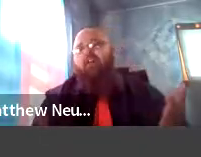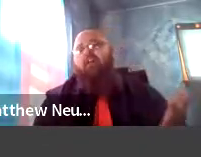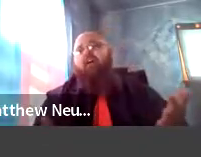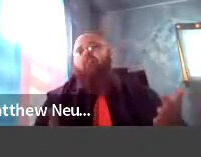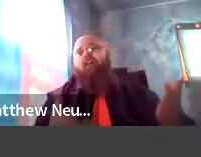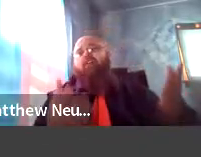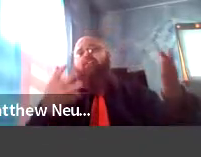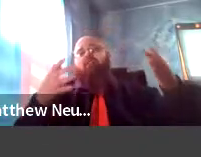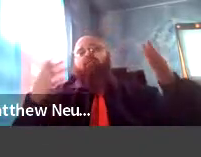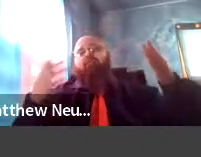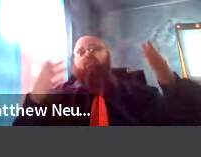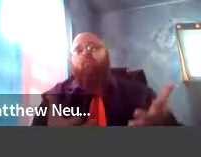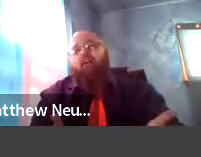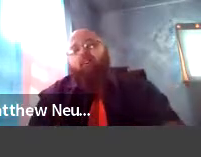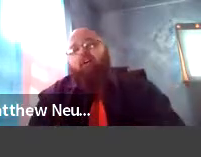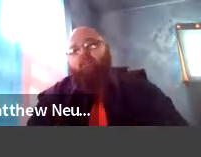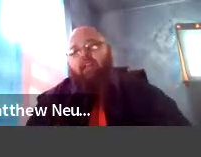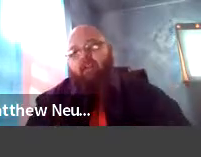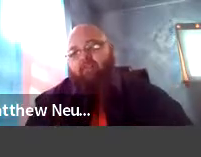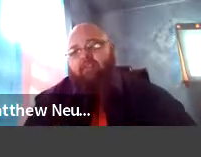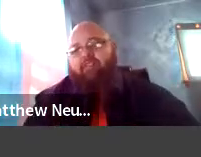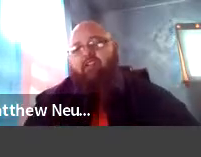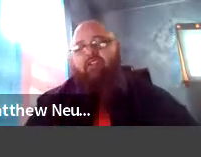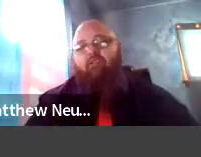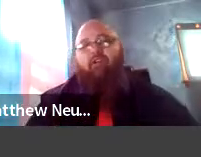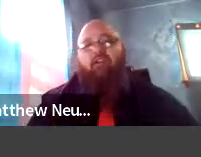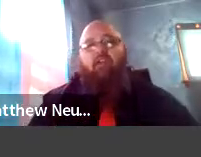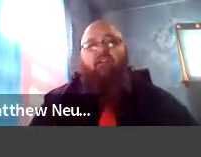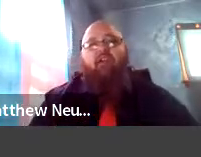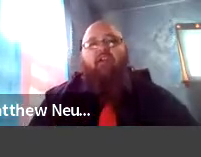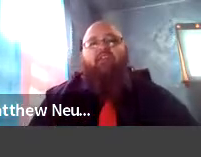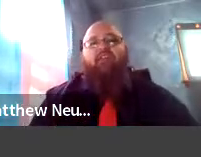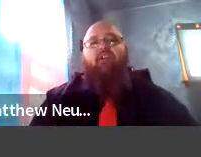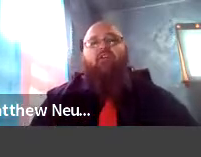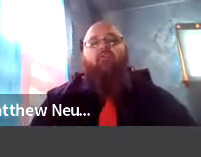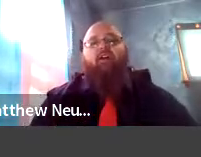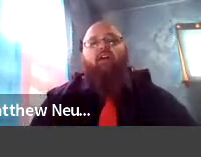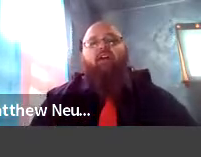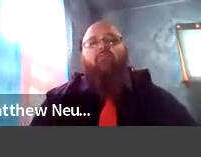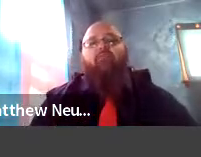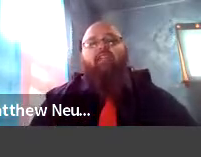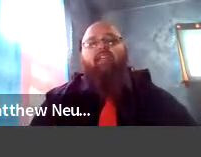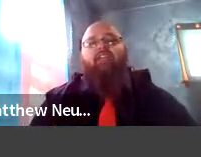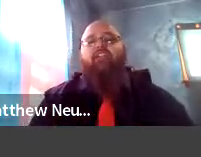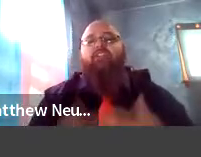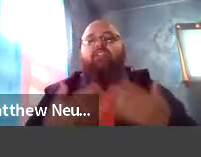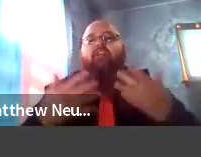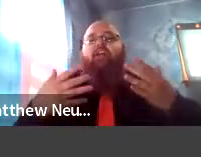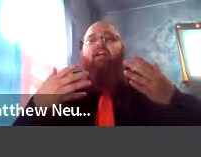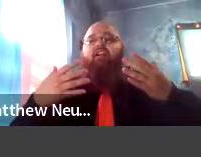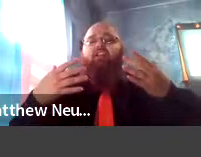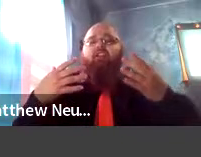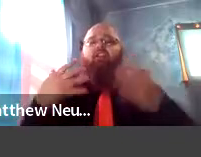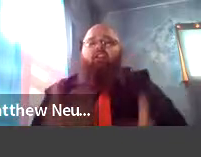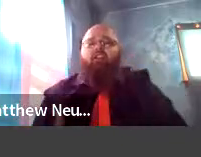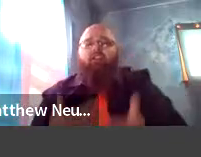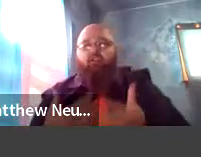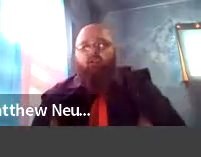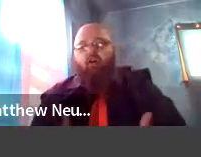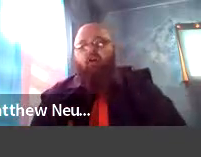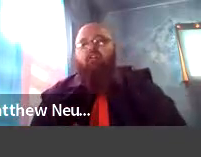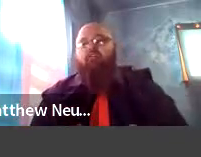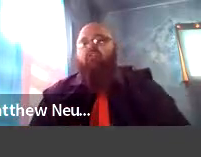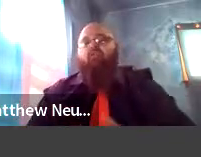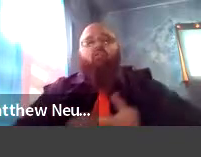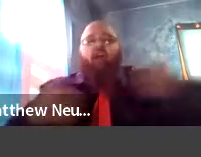So what now? So, you know, why are we having this discussion? What now? So I just,